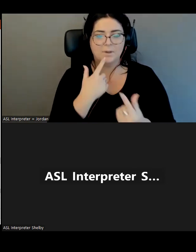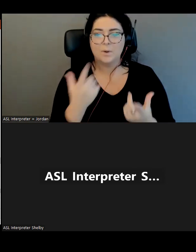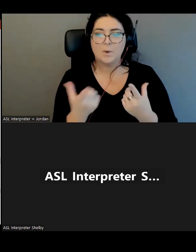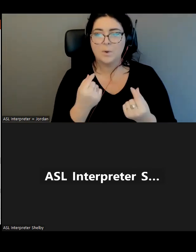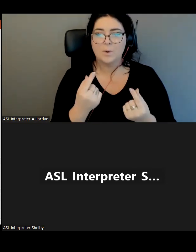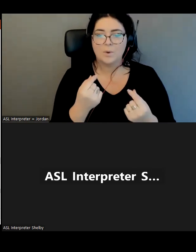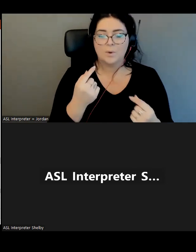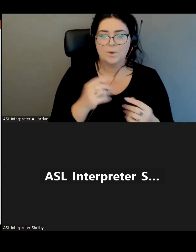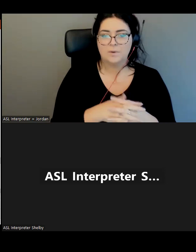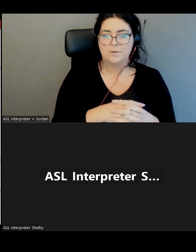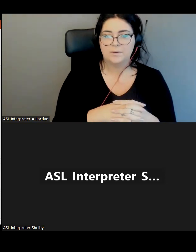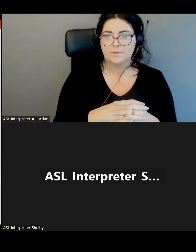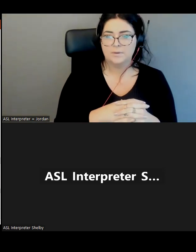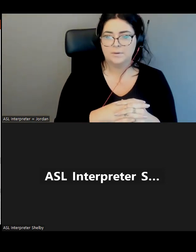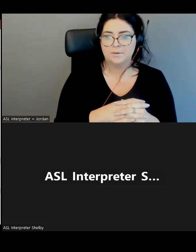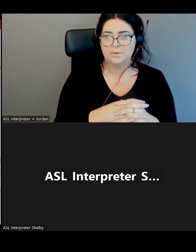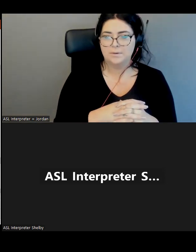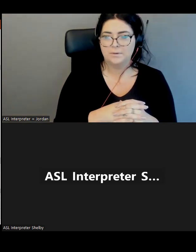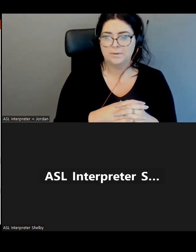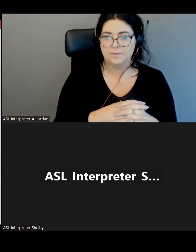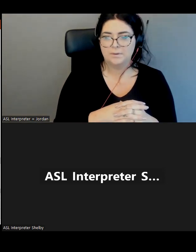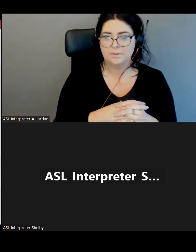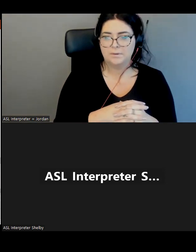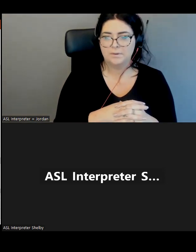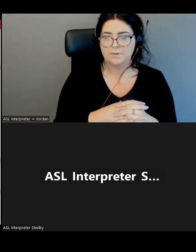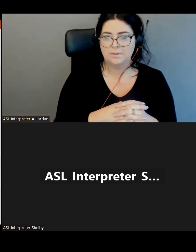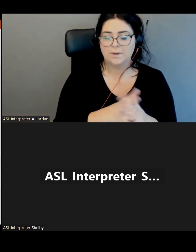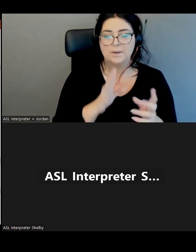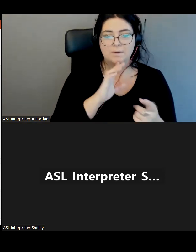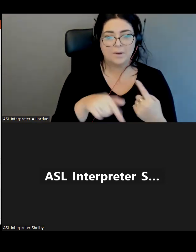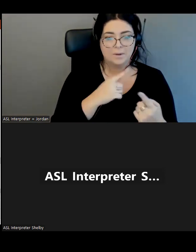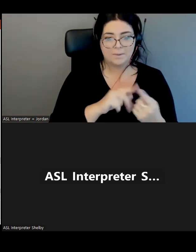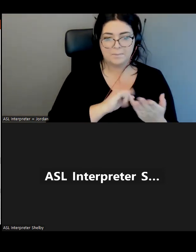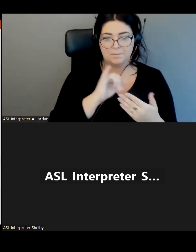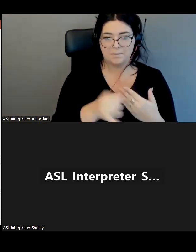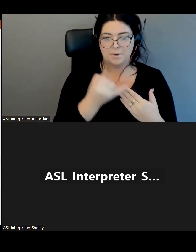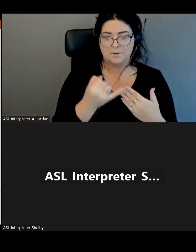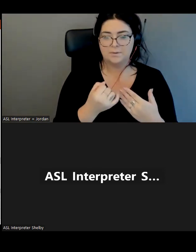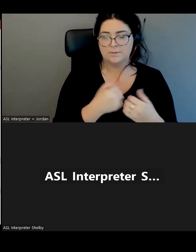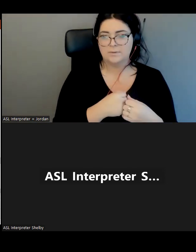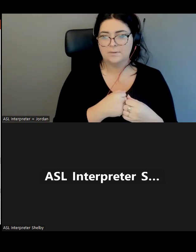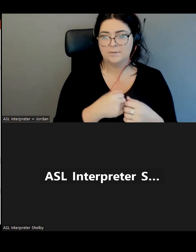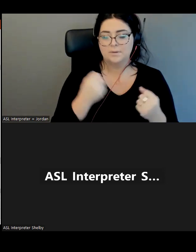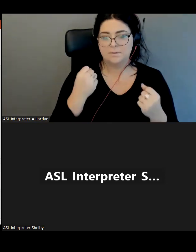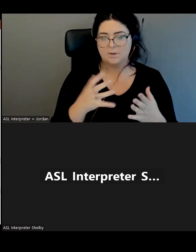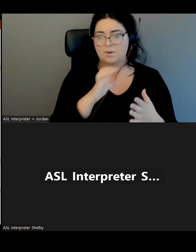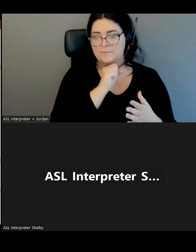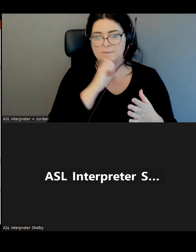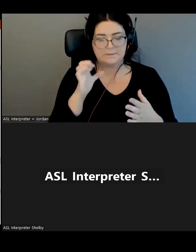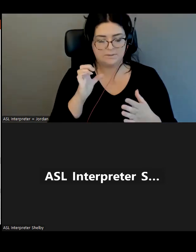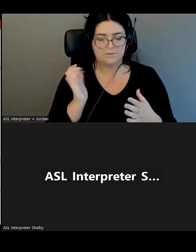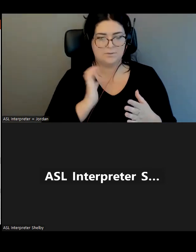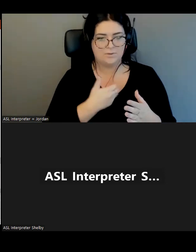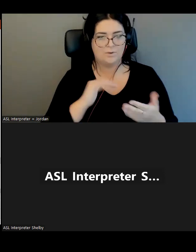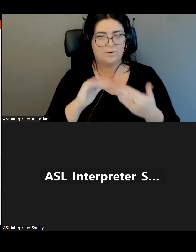find, and I know when we talk about the projects and everything, is that many of our seniors in a lot of our communities